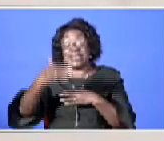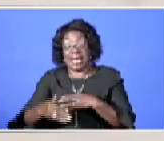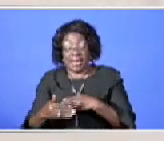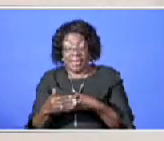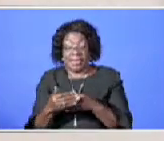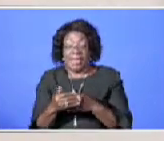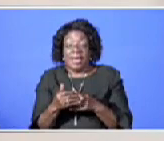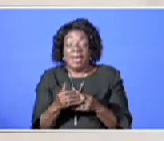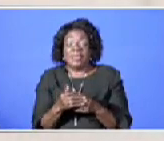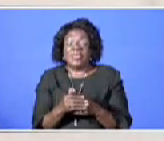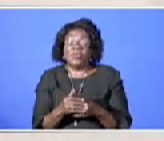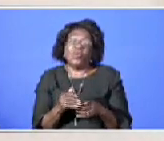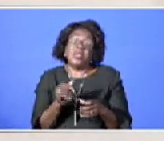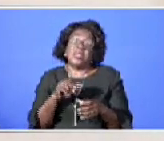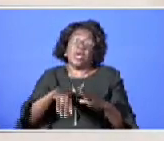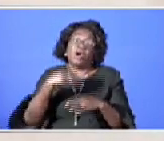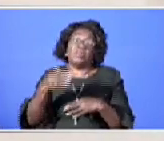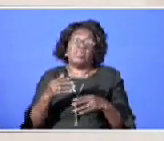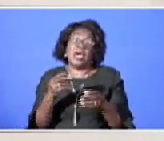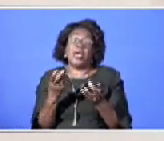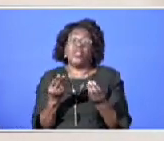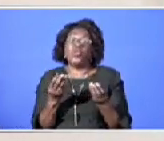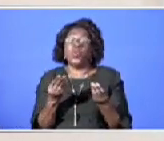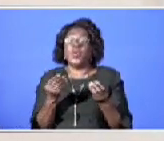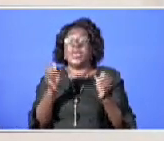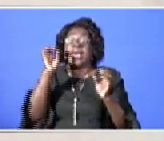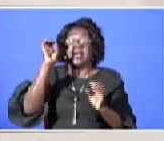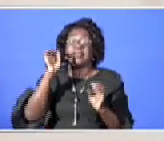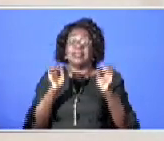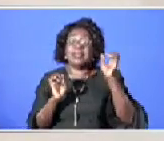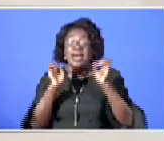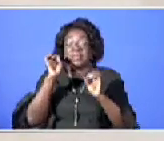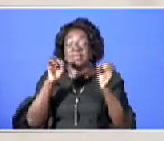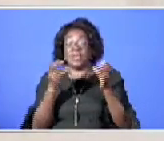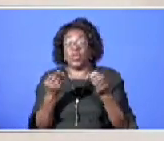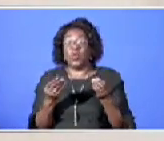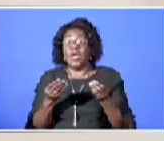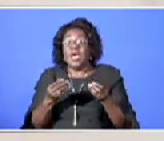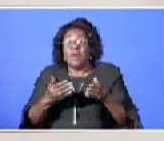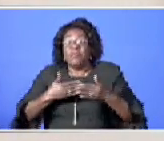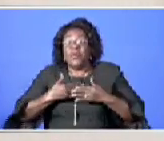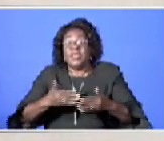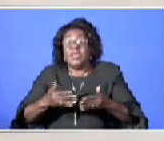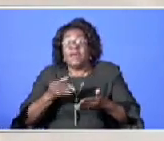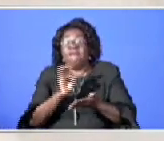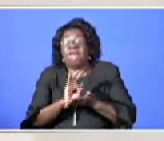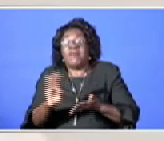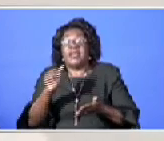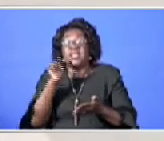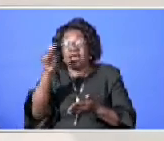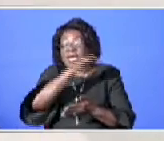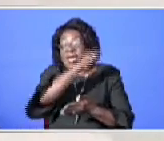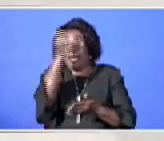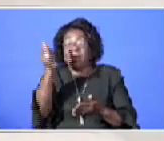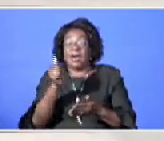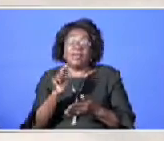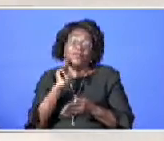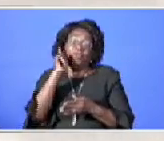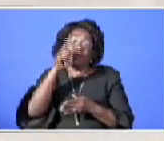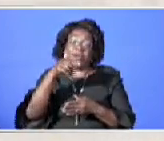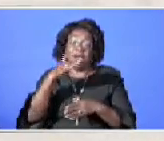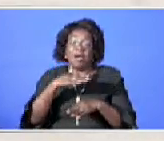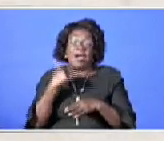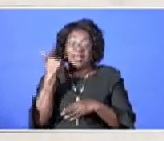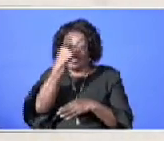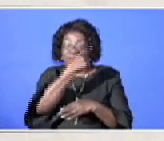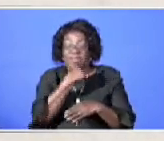I love walking, exercising, doing all that fun stuff outside, love breathing the fresh air. Number two, if you look at my physical appearance, you'll see that I have